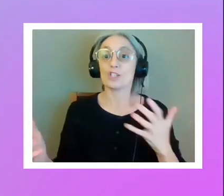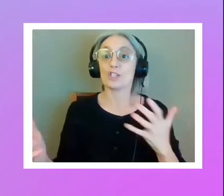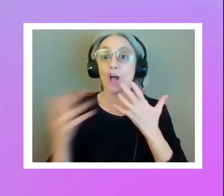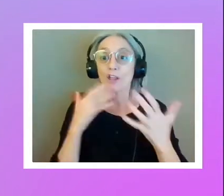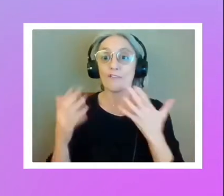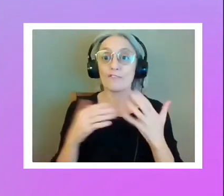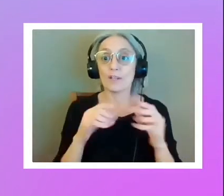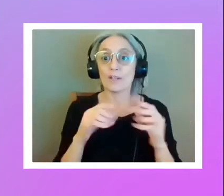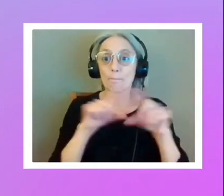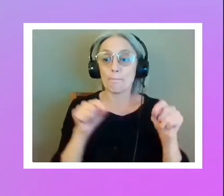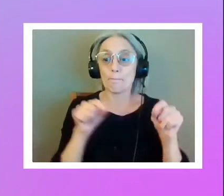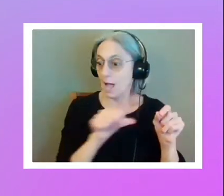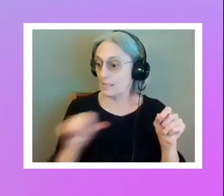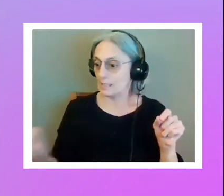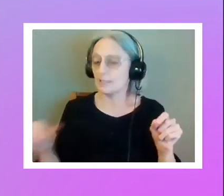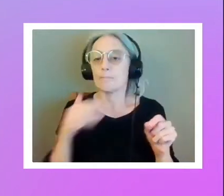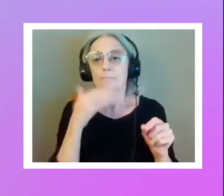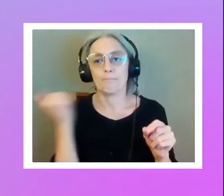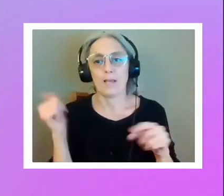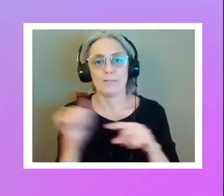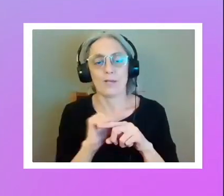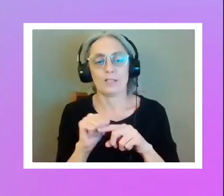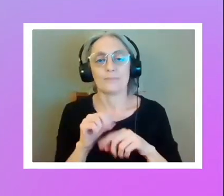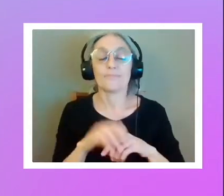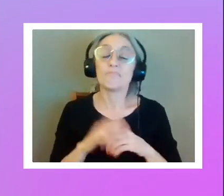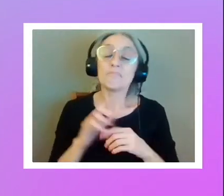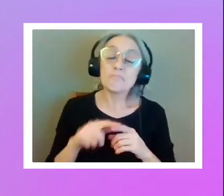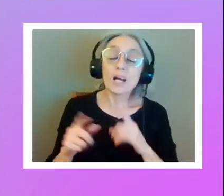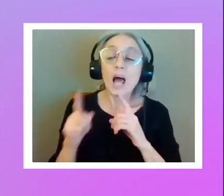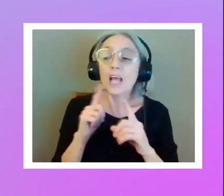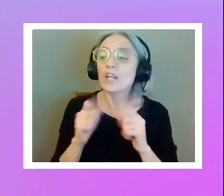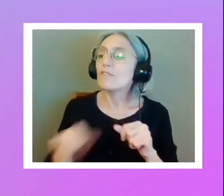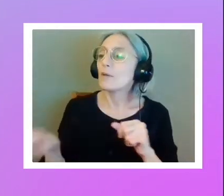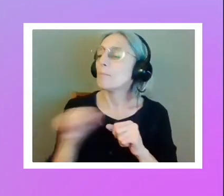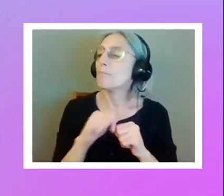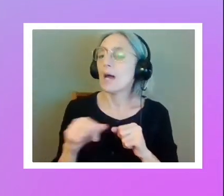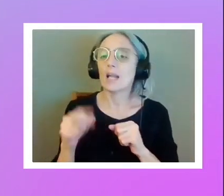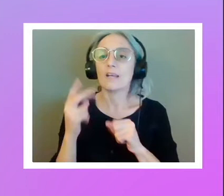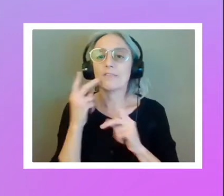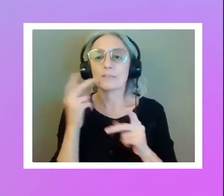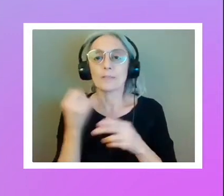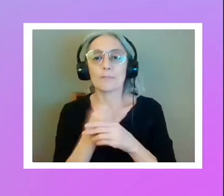practice. But in my interview with many visually impaired email readers, they expressed